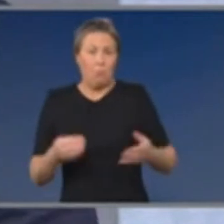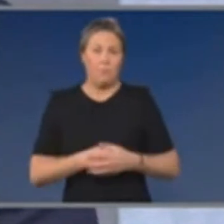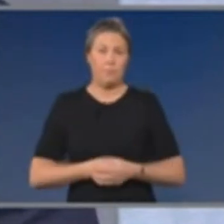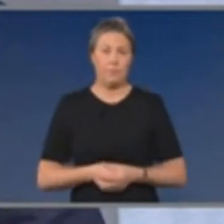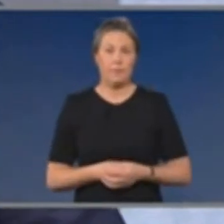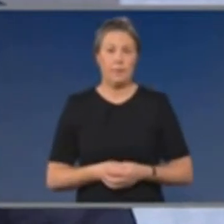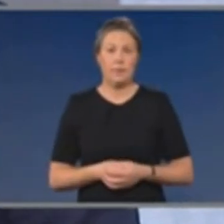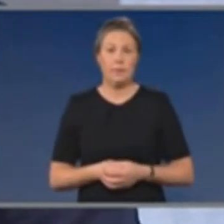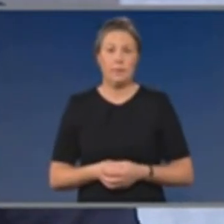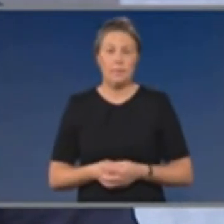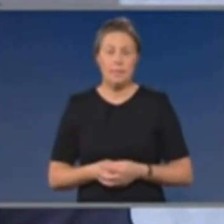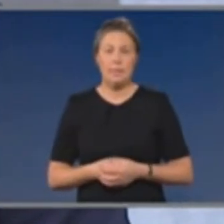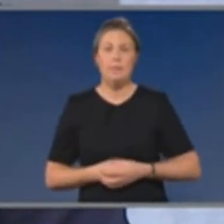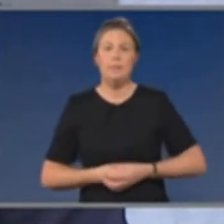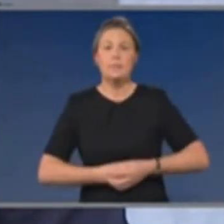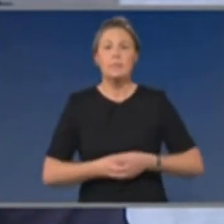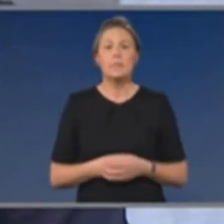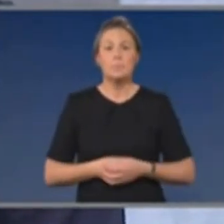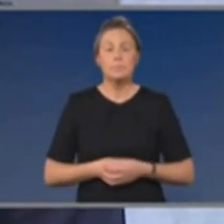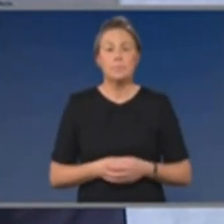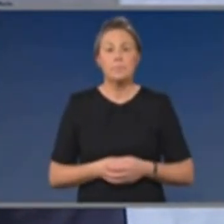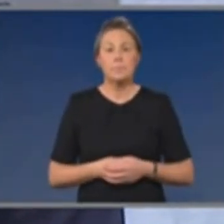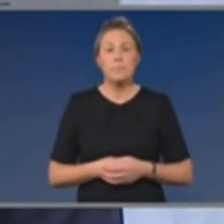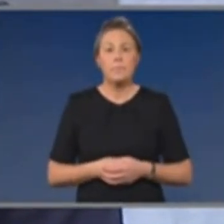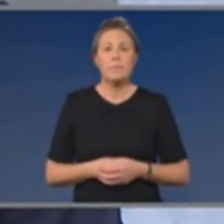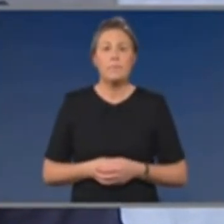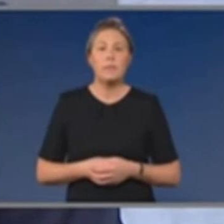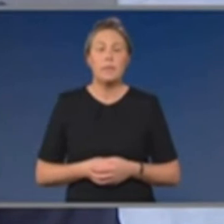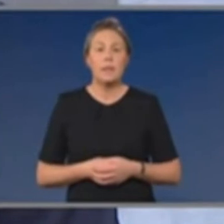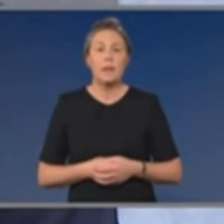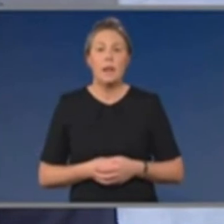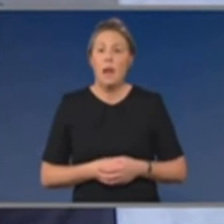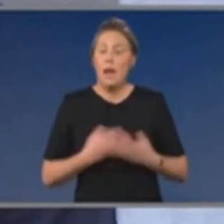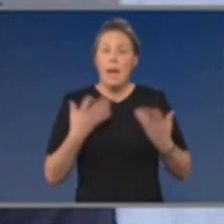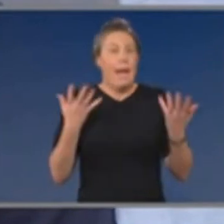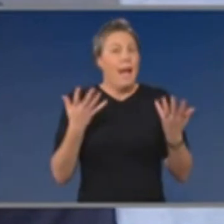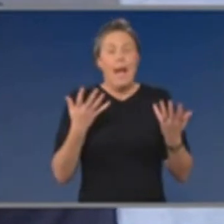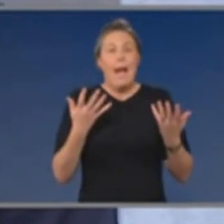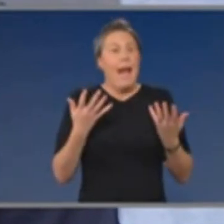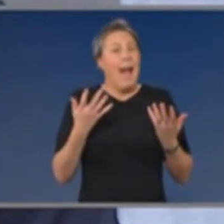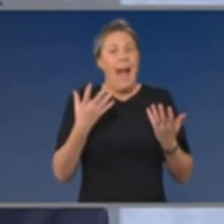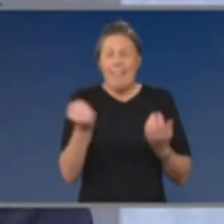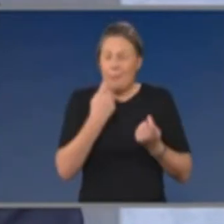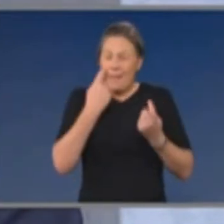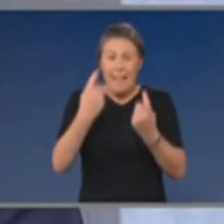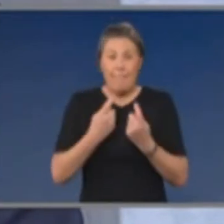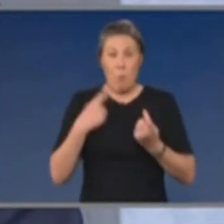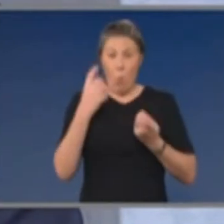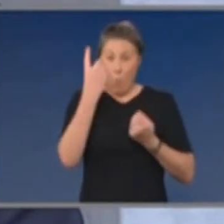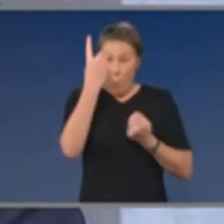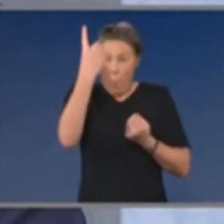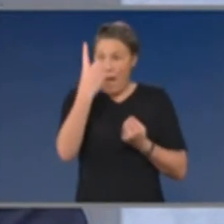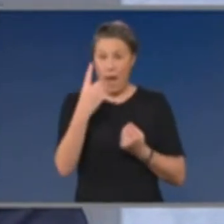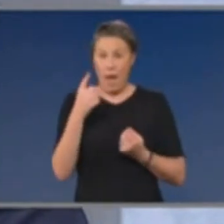overwhelmed by any confidence that comes for it, all you need is one break, and it rushes through your community very quickly because people